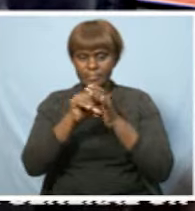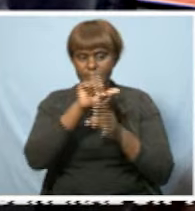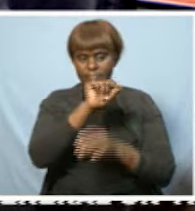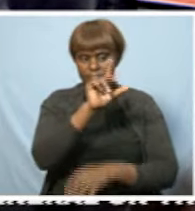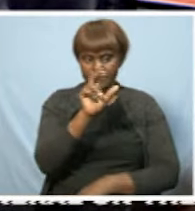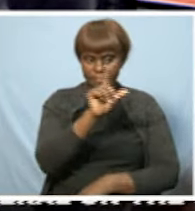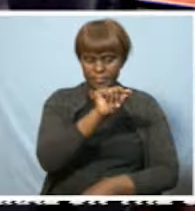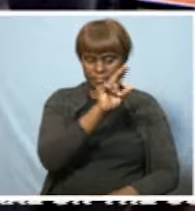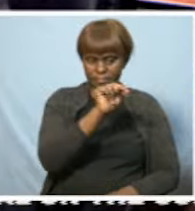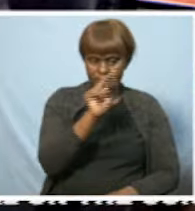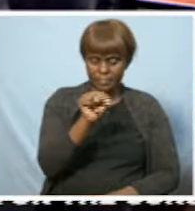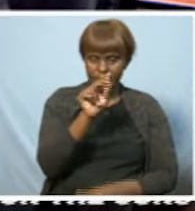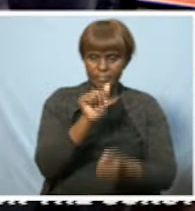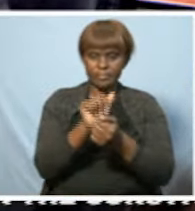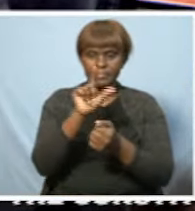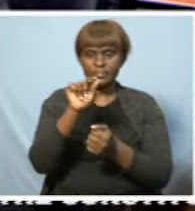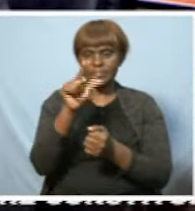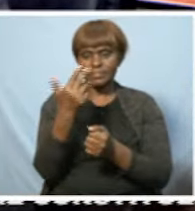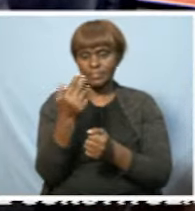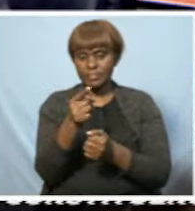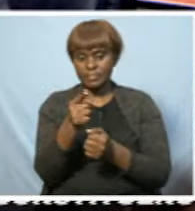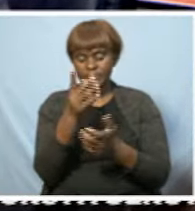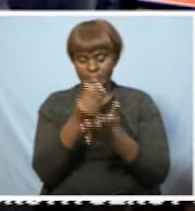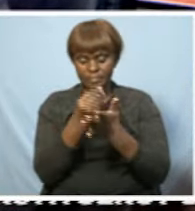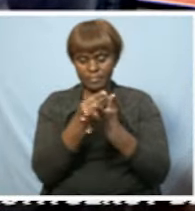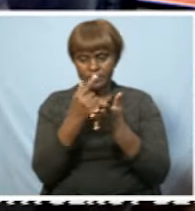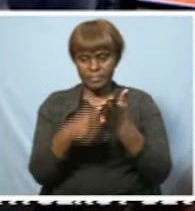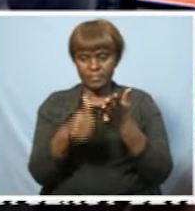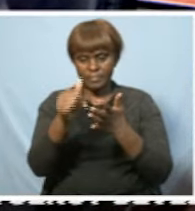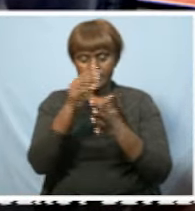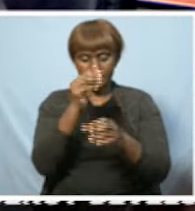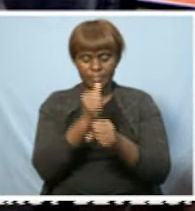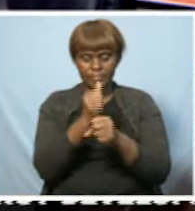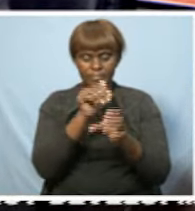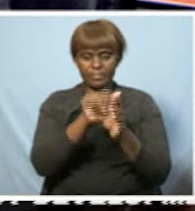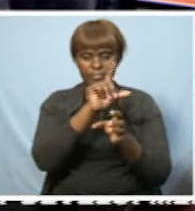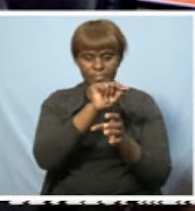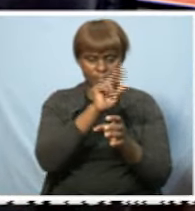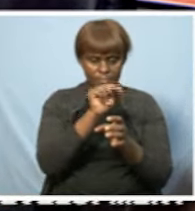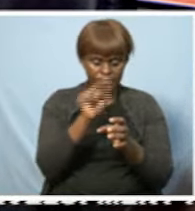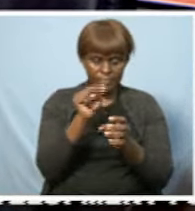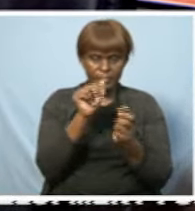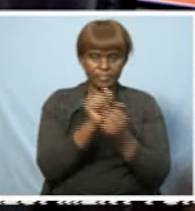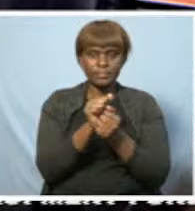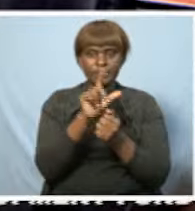2023. And that's the money that they were receiving in 2022 and 2023. Because of their